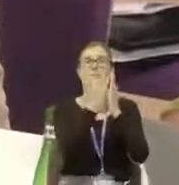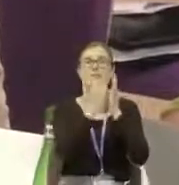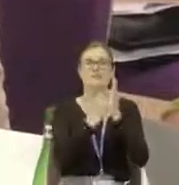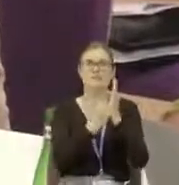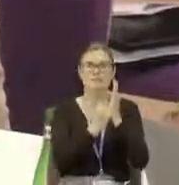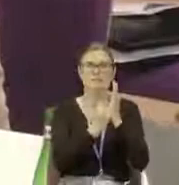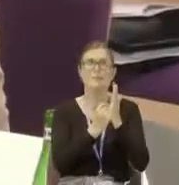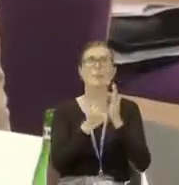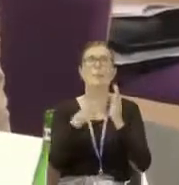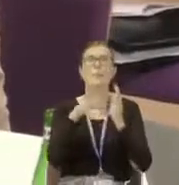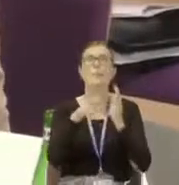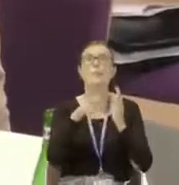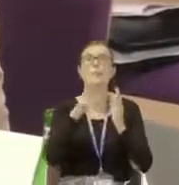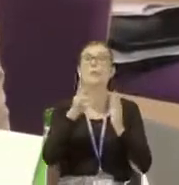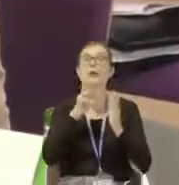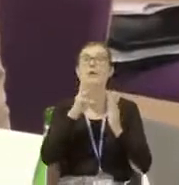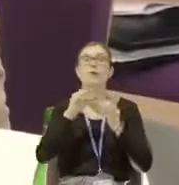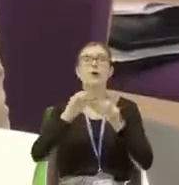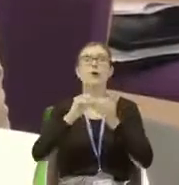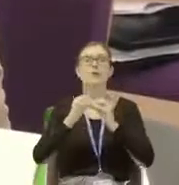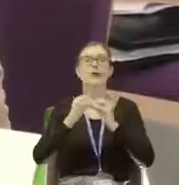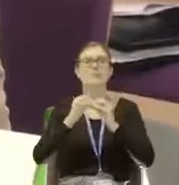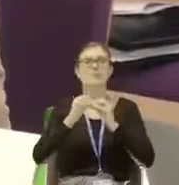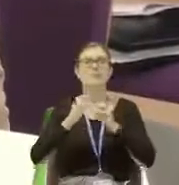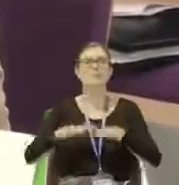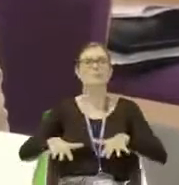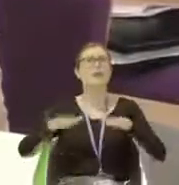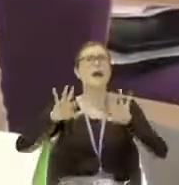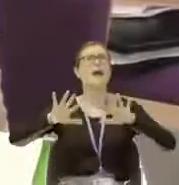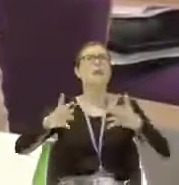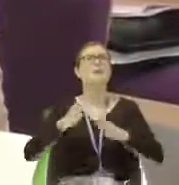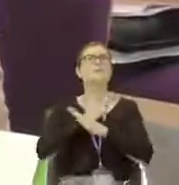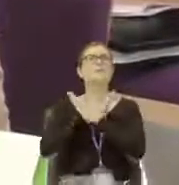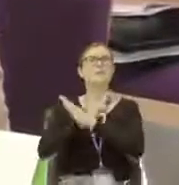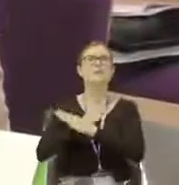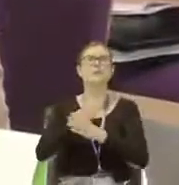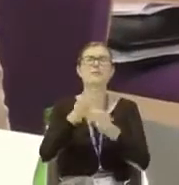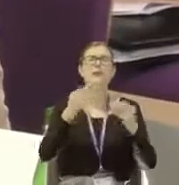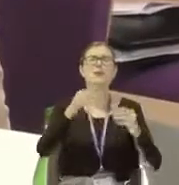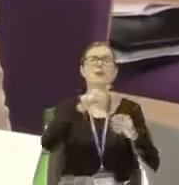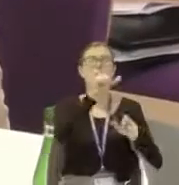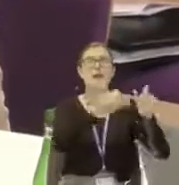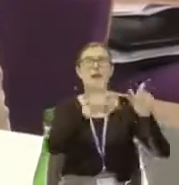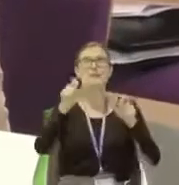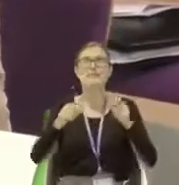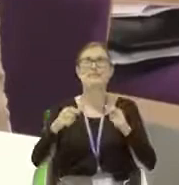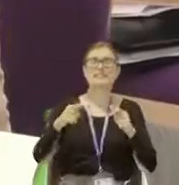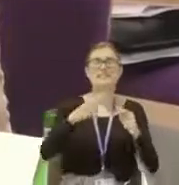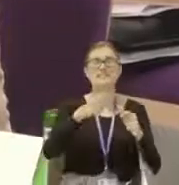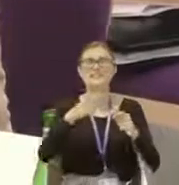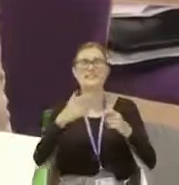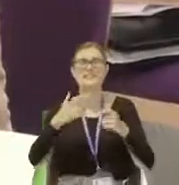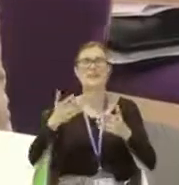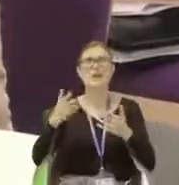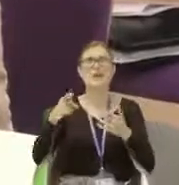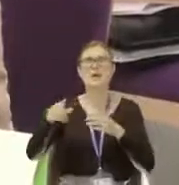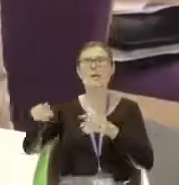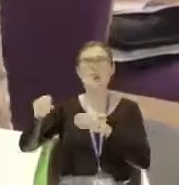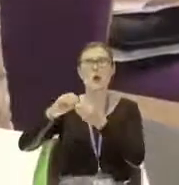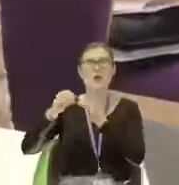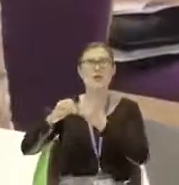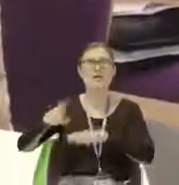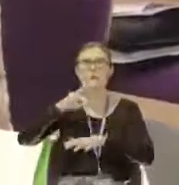we blame it on climate change or blame it on whatever, but to the people who have experienced this, it is a major